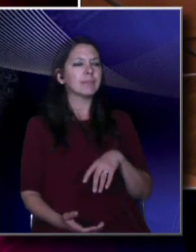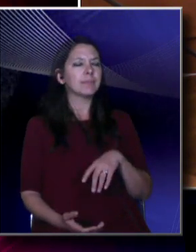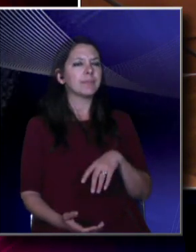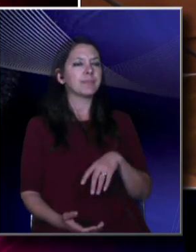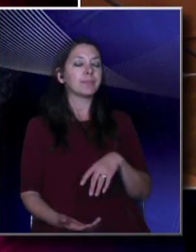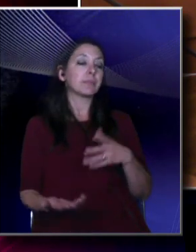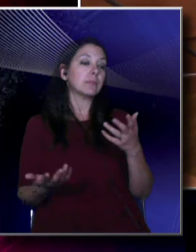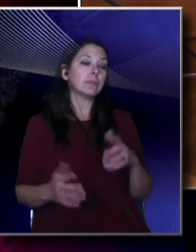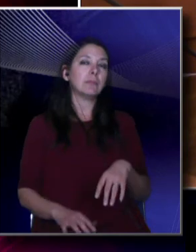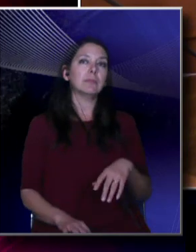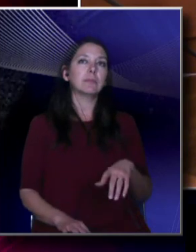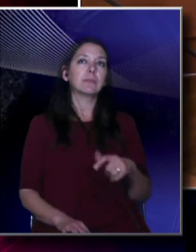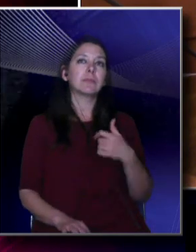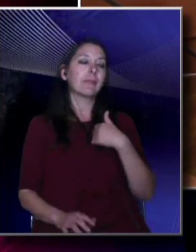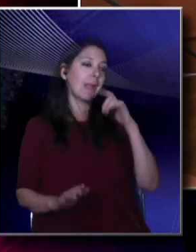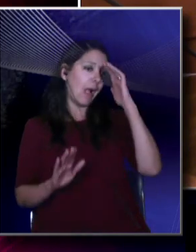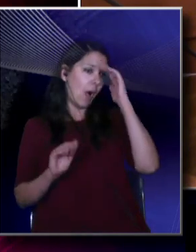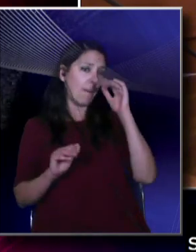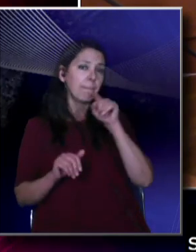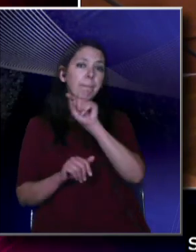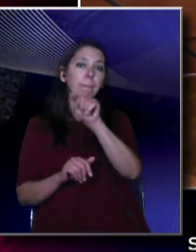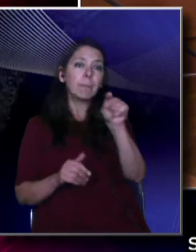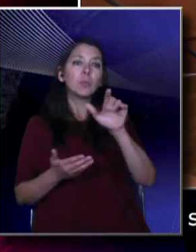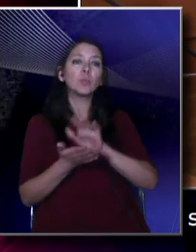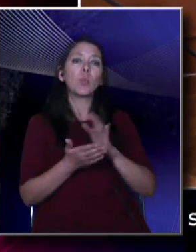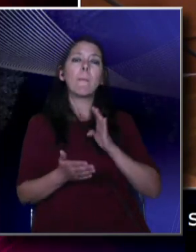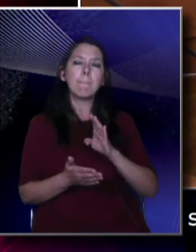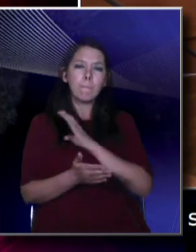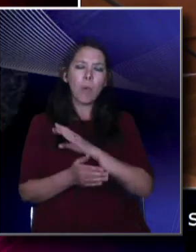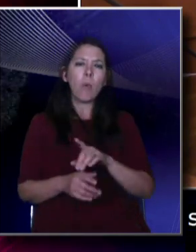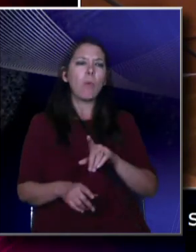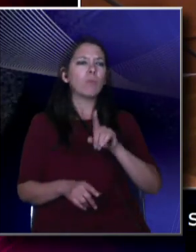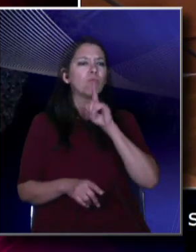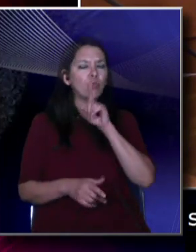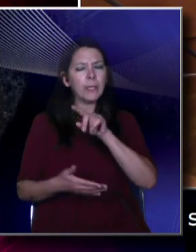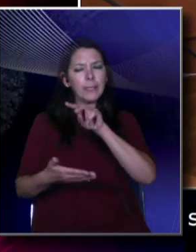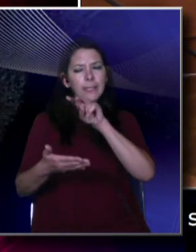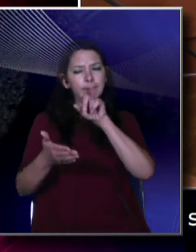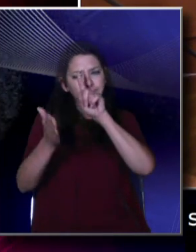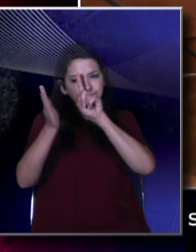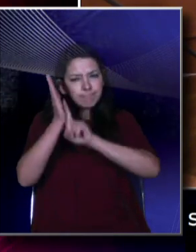I just hope that the school board would really look at this, because